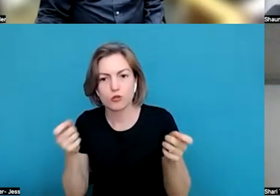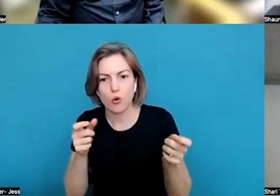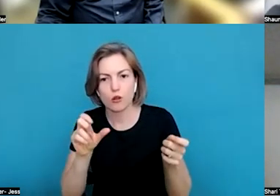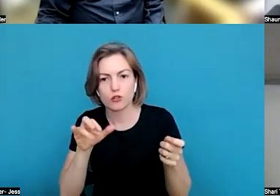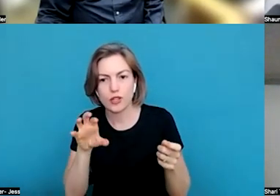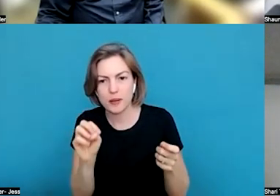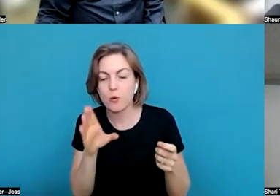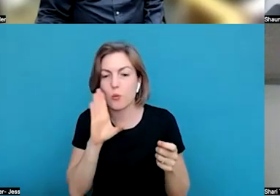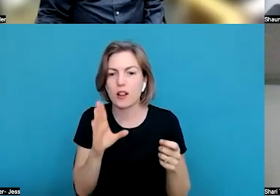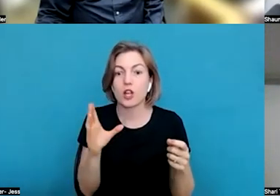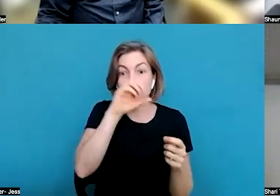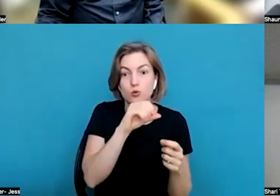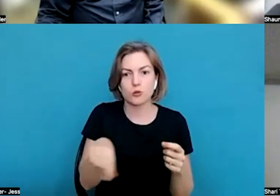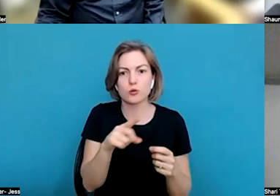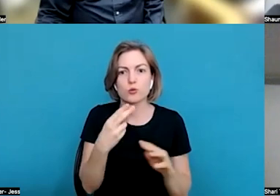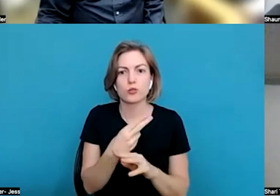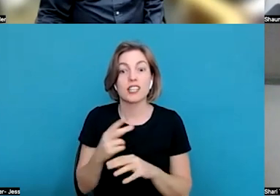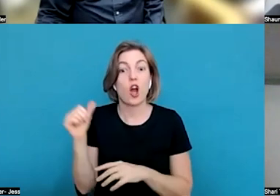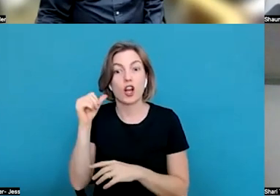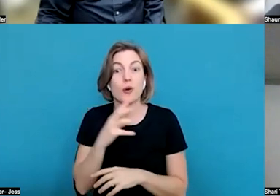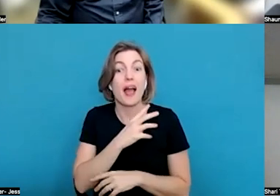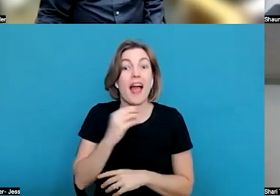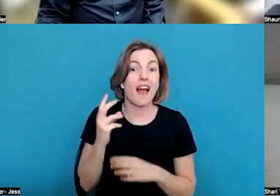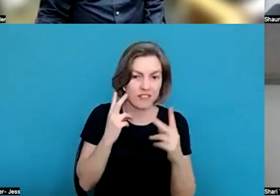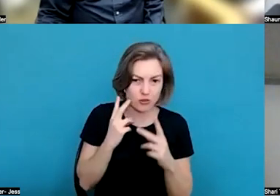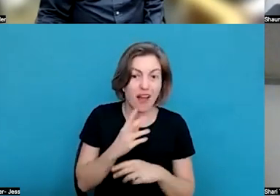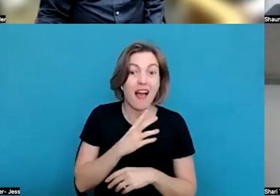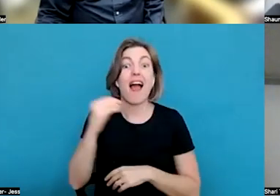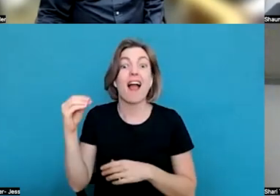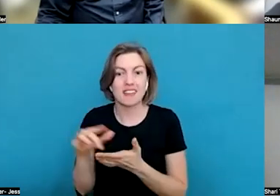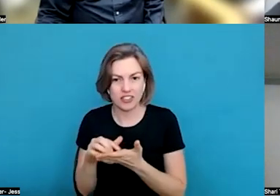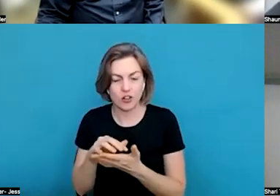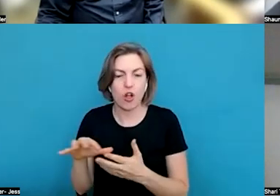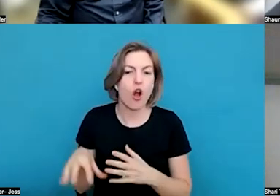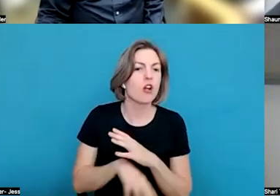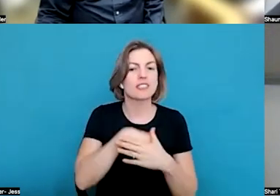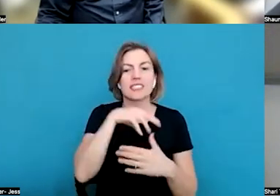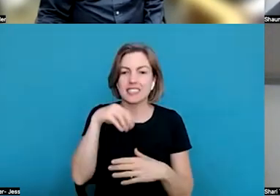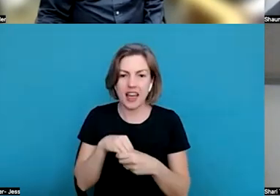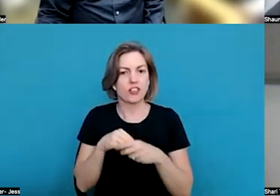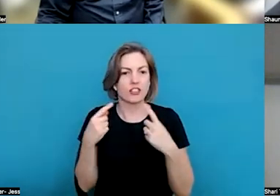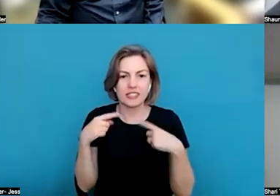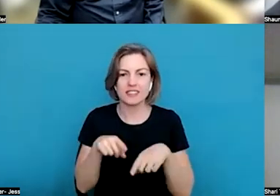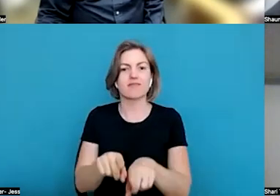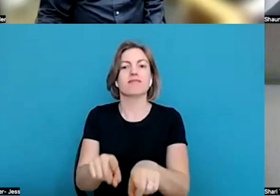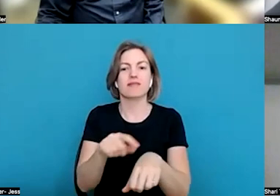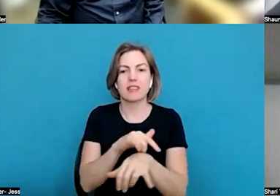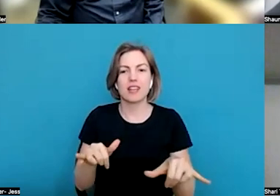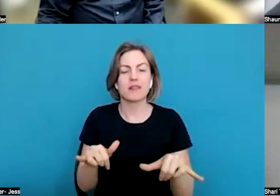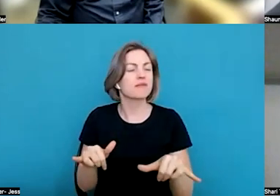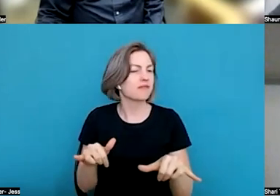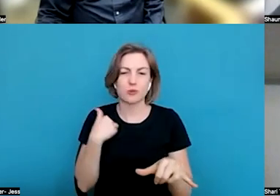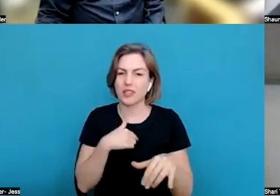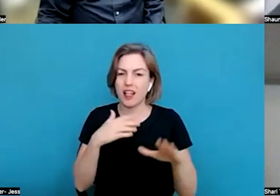to assume that you're using audio and visual and tactile all together in concert. And I don't think we've solved